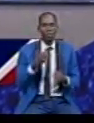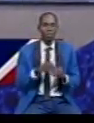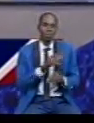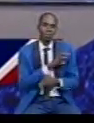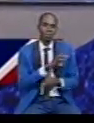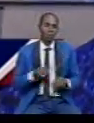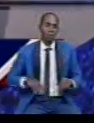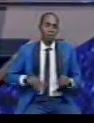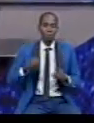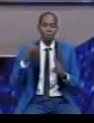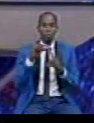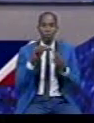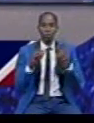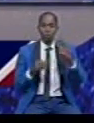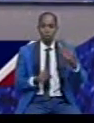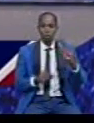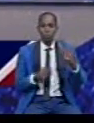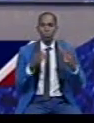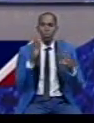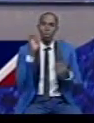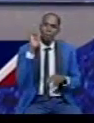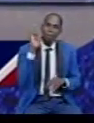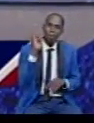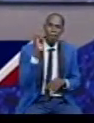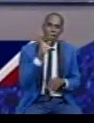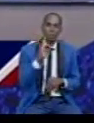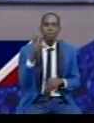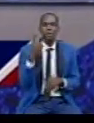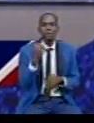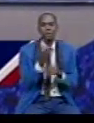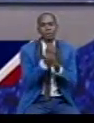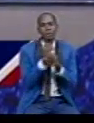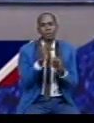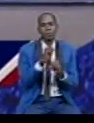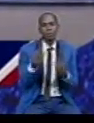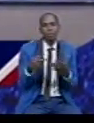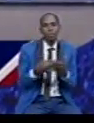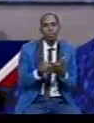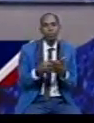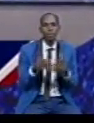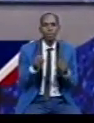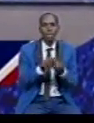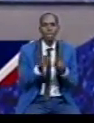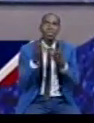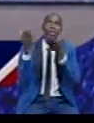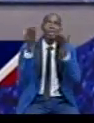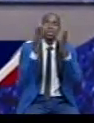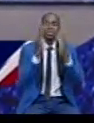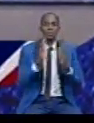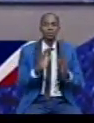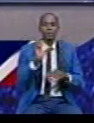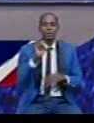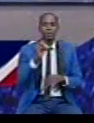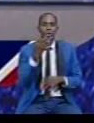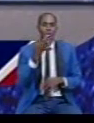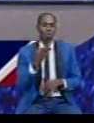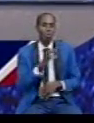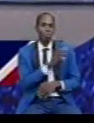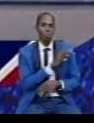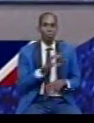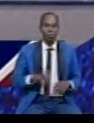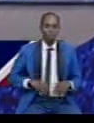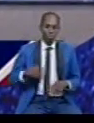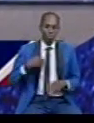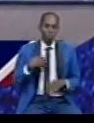two, preaching the saving gospel as servants of Christ. We